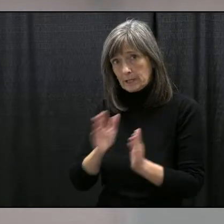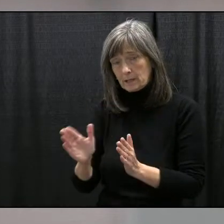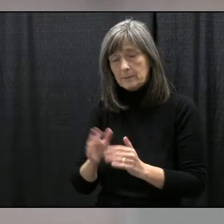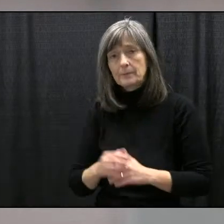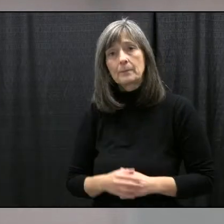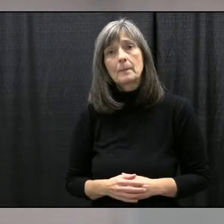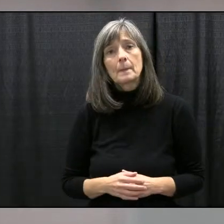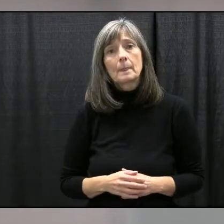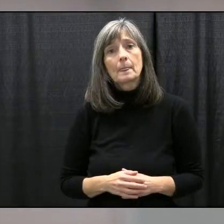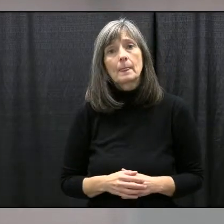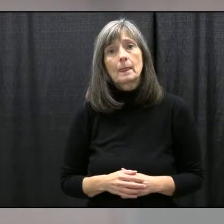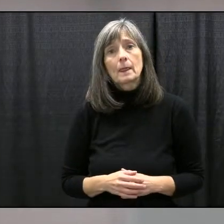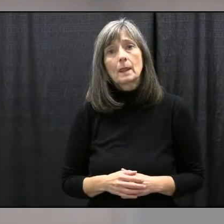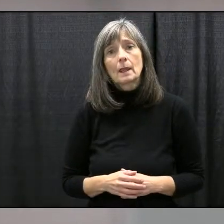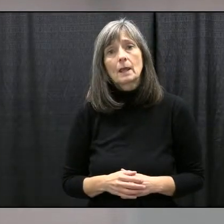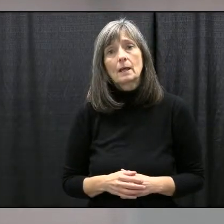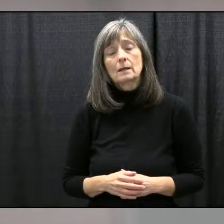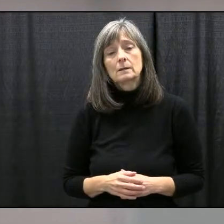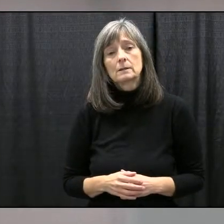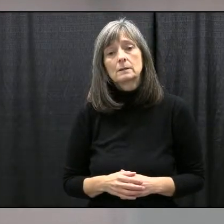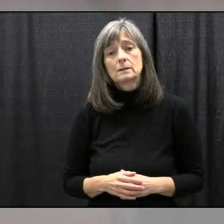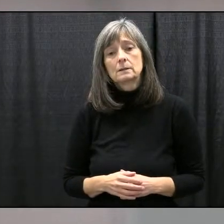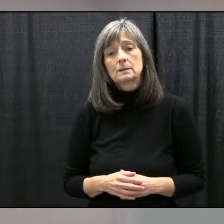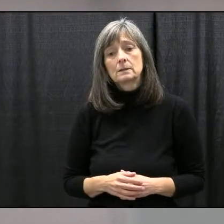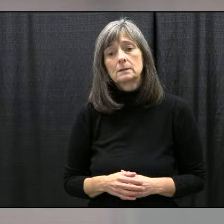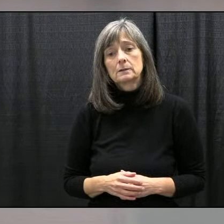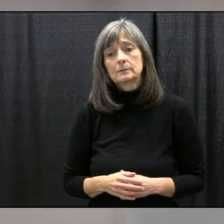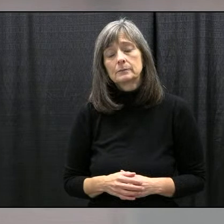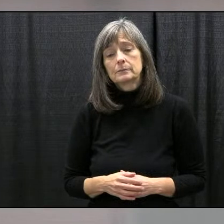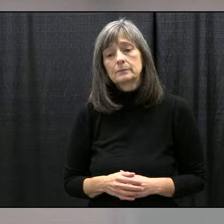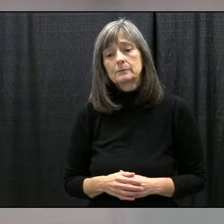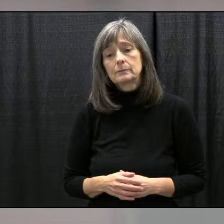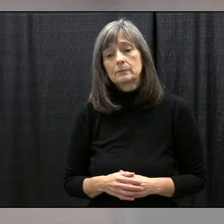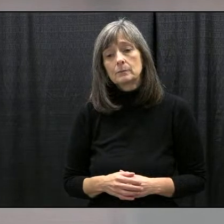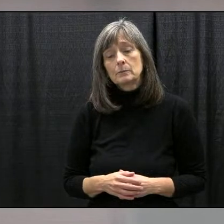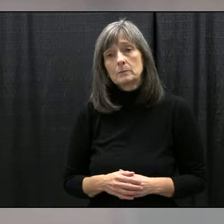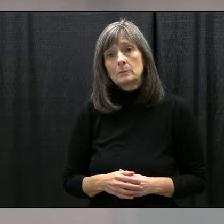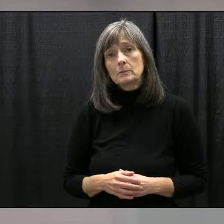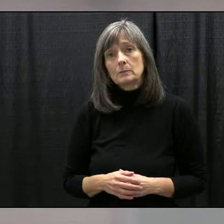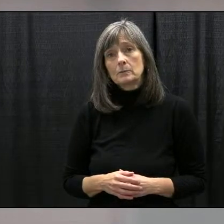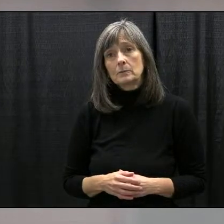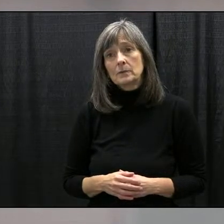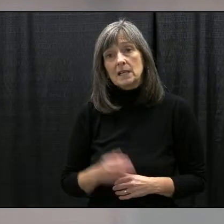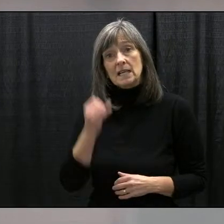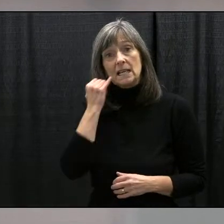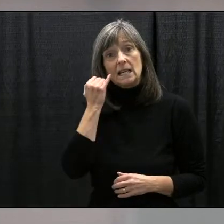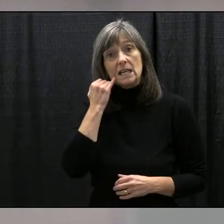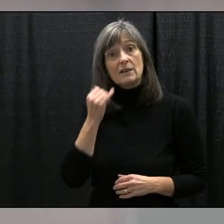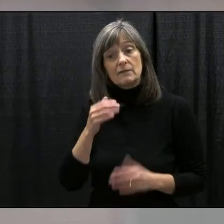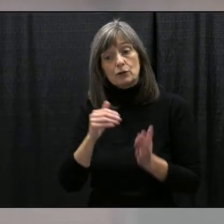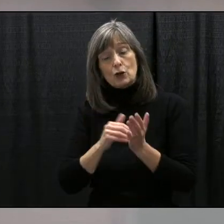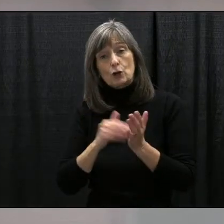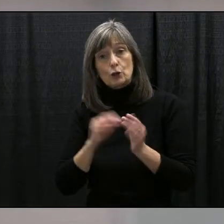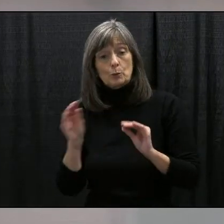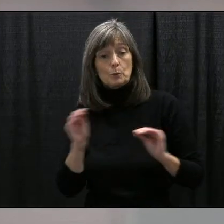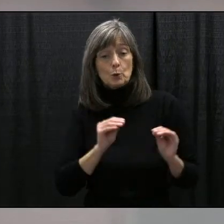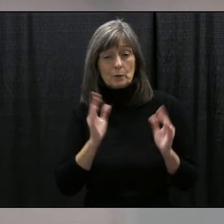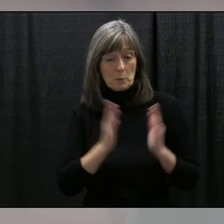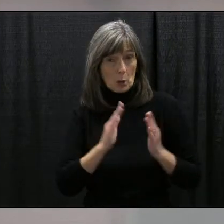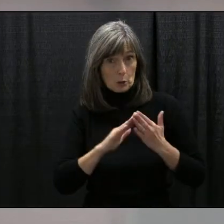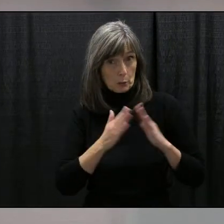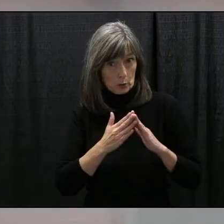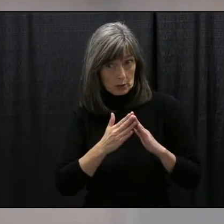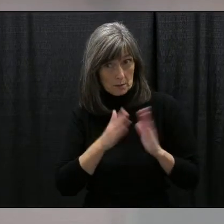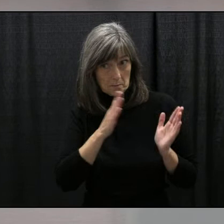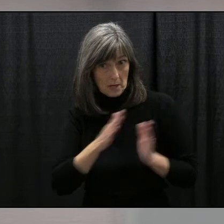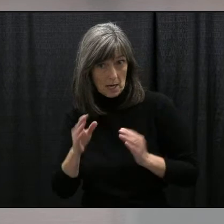Do you plan on putting more supports in place for physicians to move to rural areas of the province? I'm just envisioning some